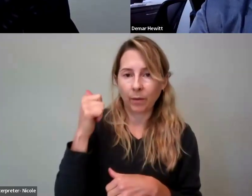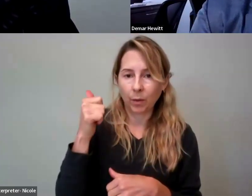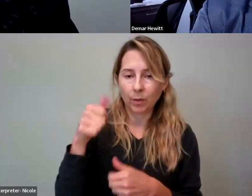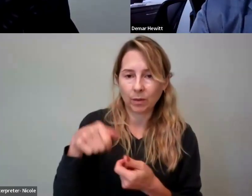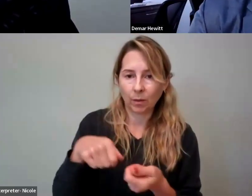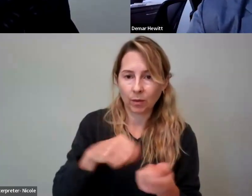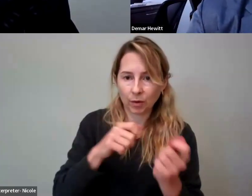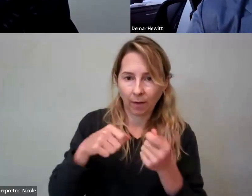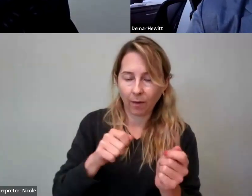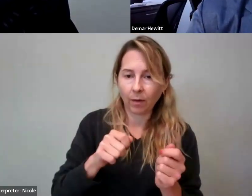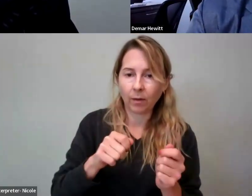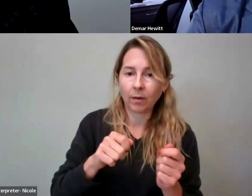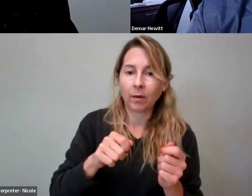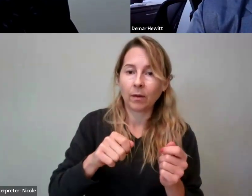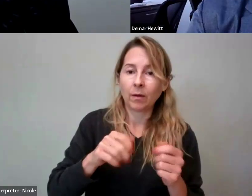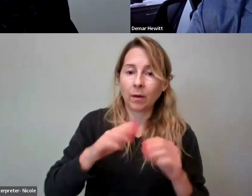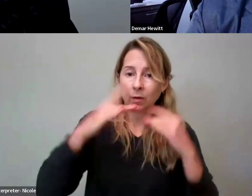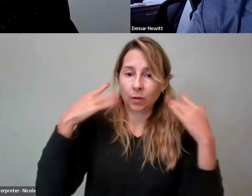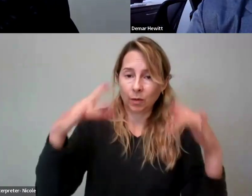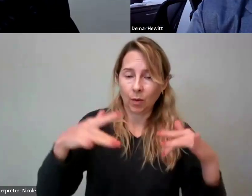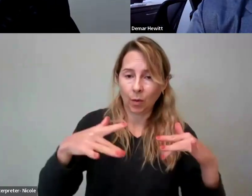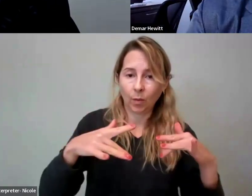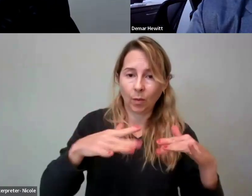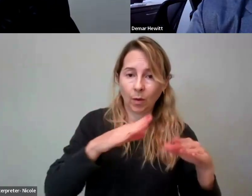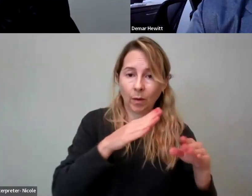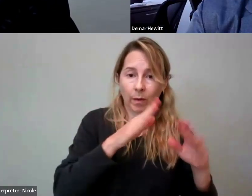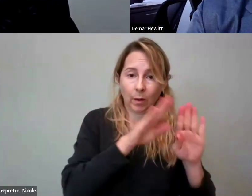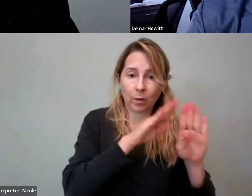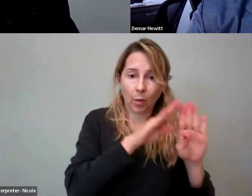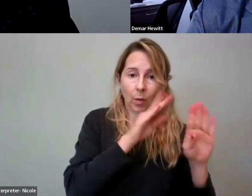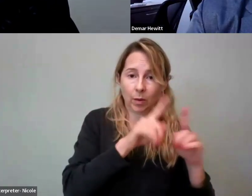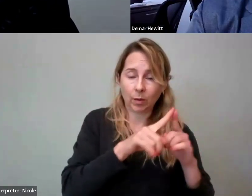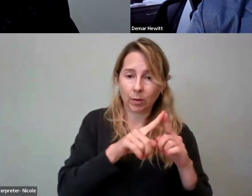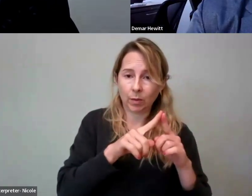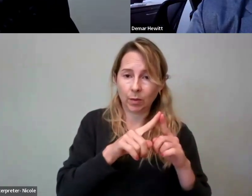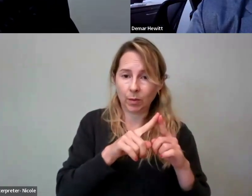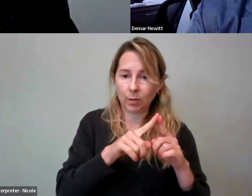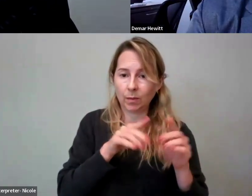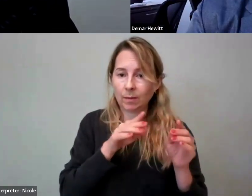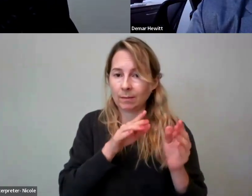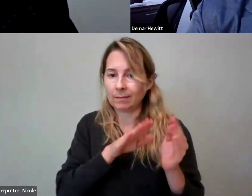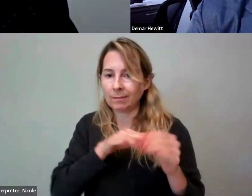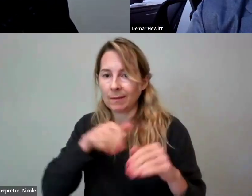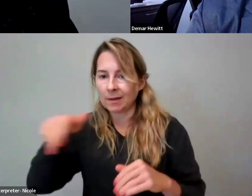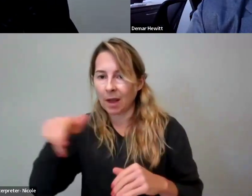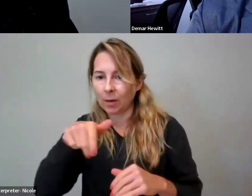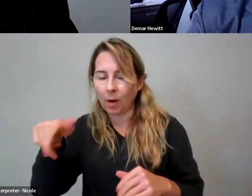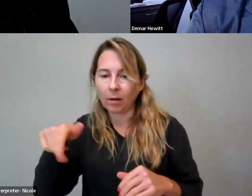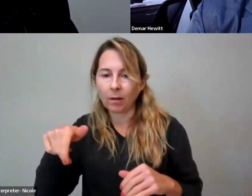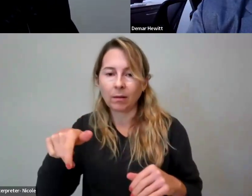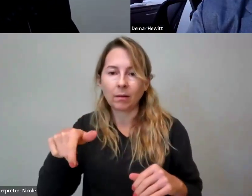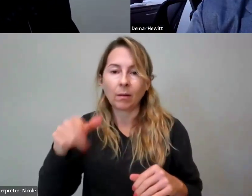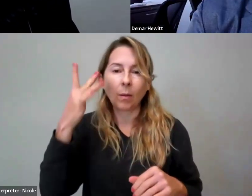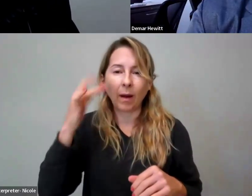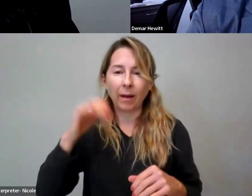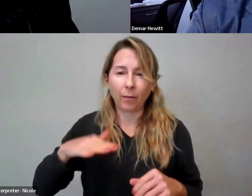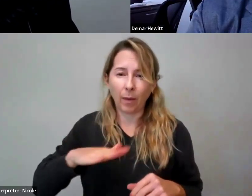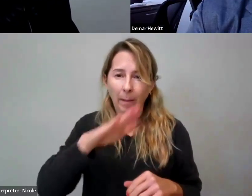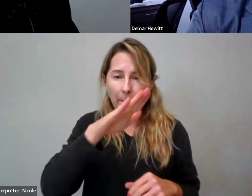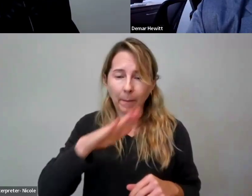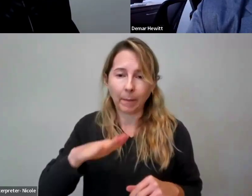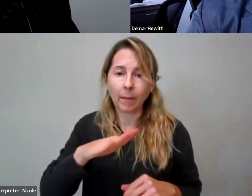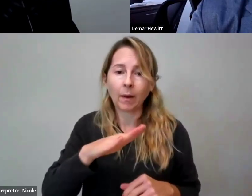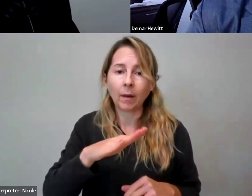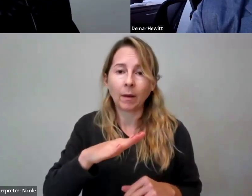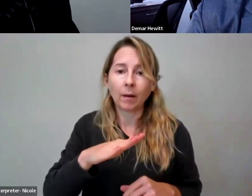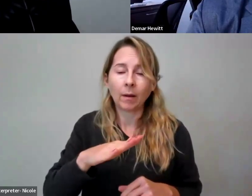door to sidewalk because the tenant has a ramp, um, but the landlord provides snow removal to other